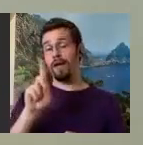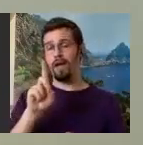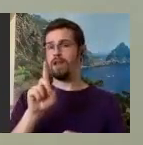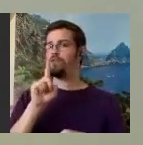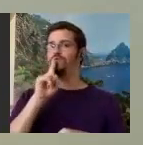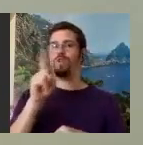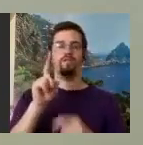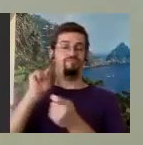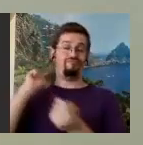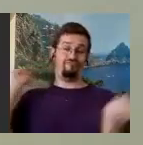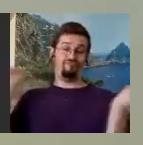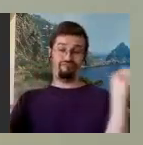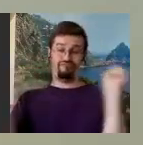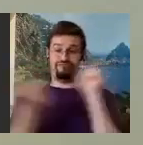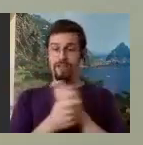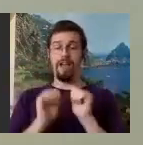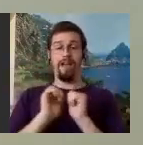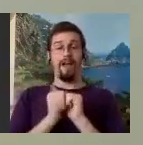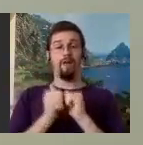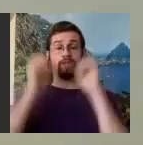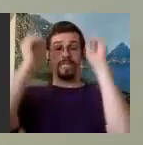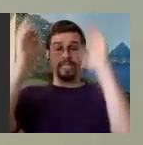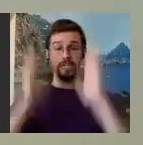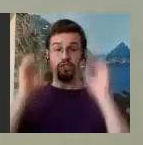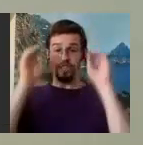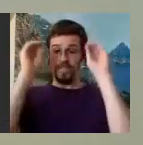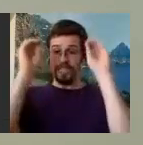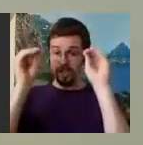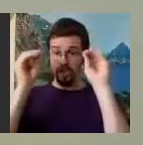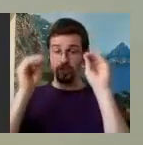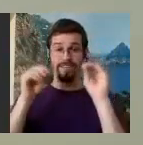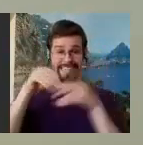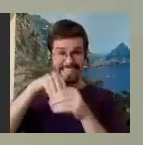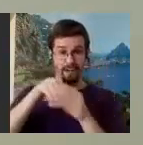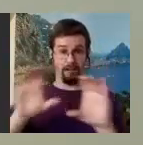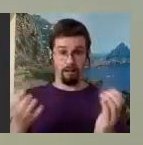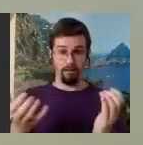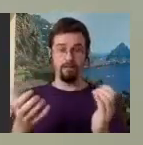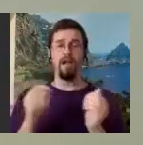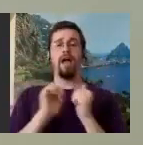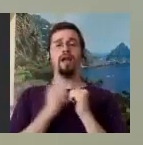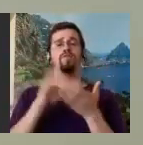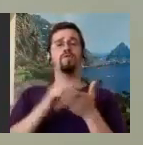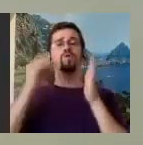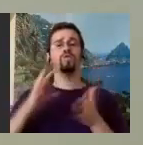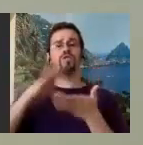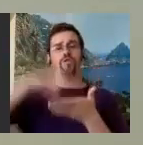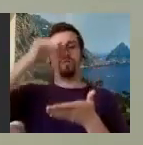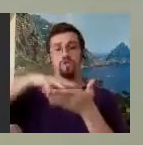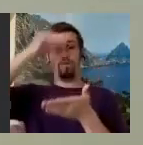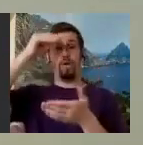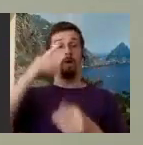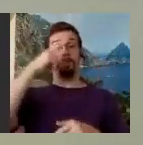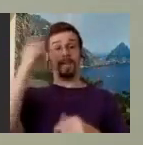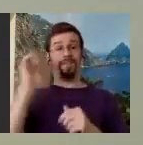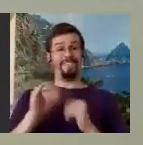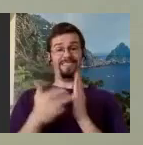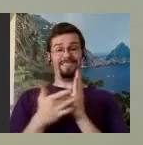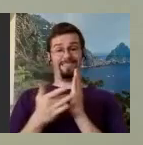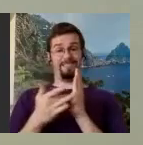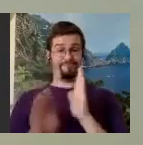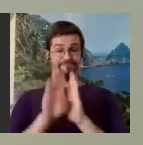great success. Recent Apple-based technology, such as the iPad and the iPhone,